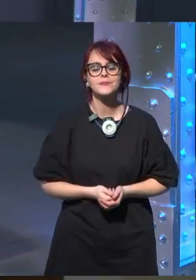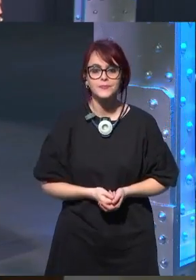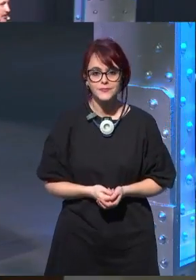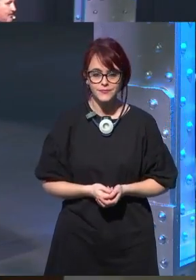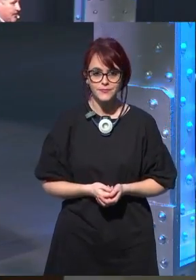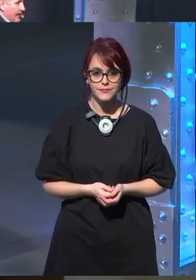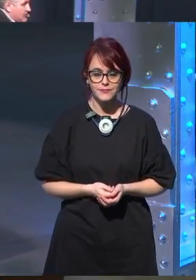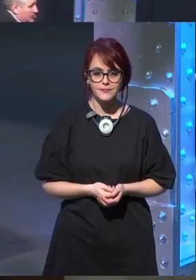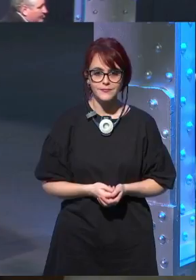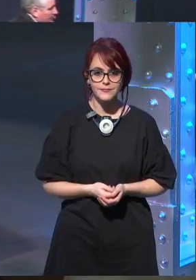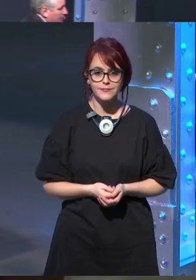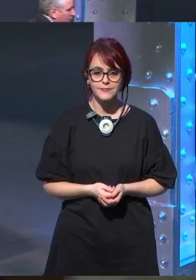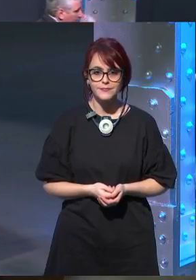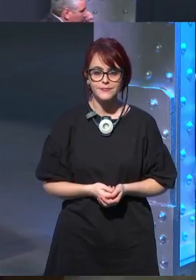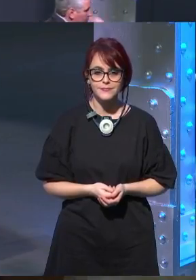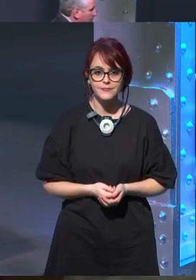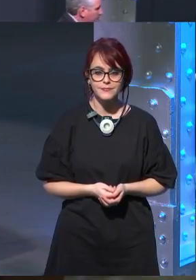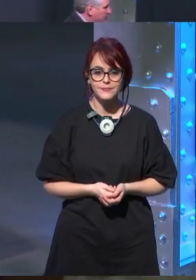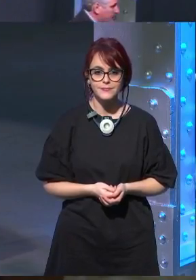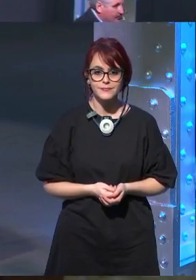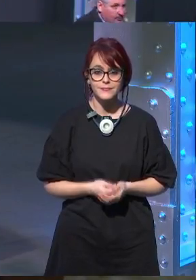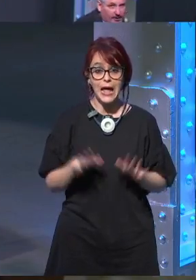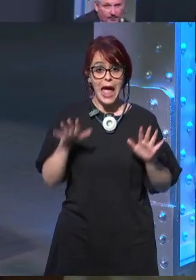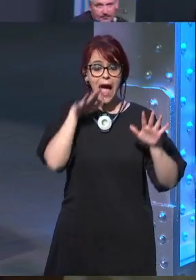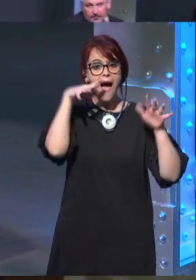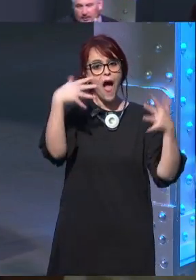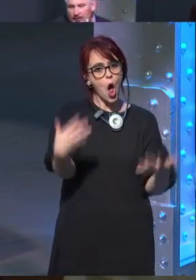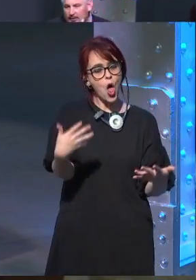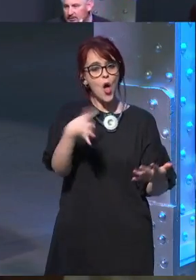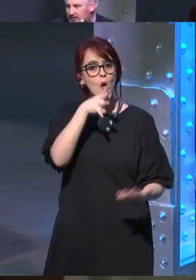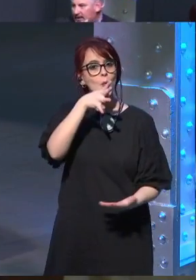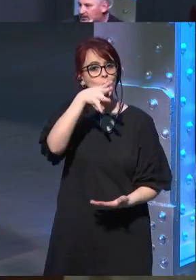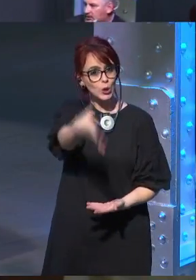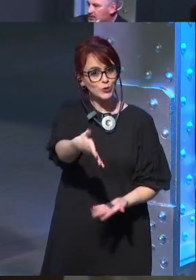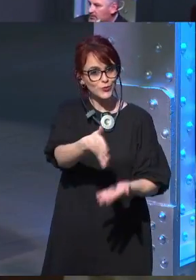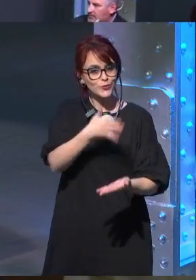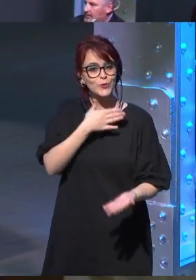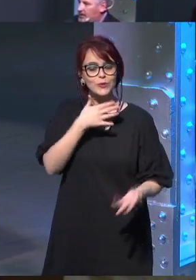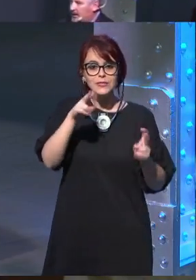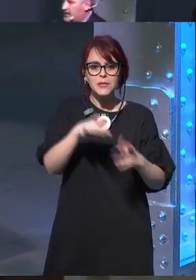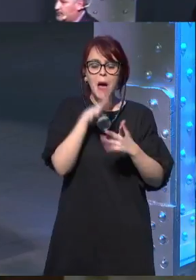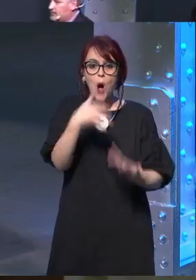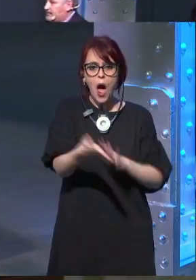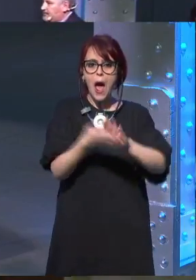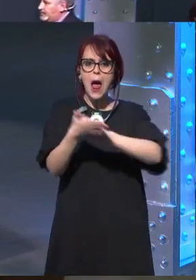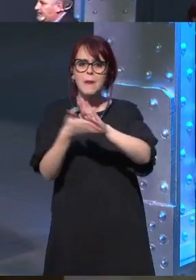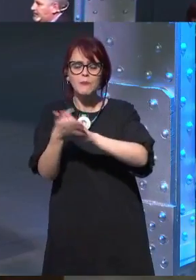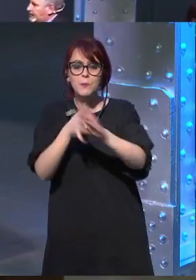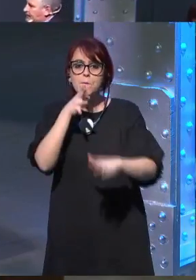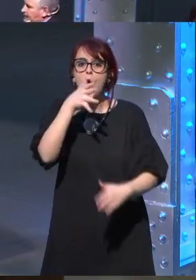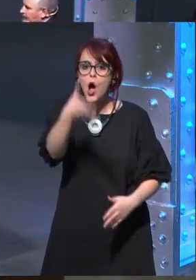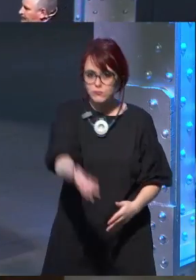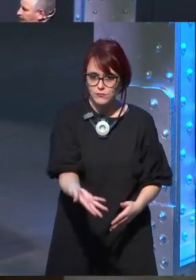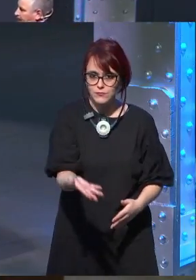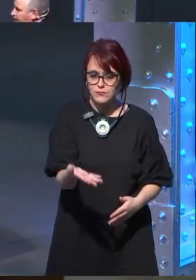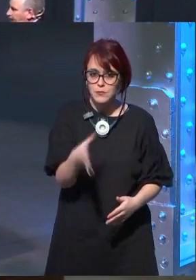All right, this is my rule of social media. And actually, the reason it's strike through right now is because I actually made up my life